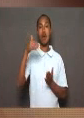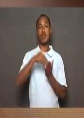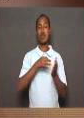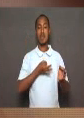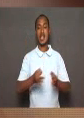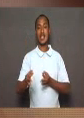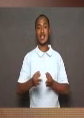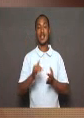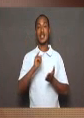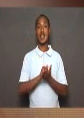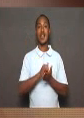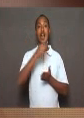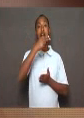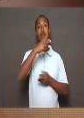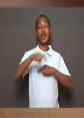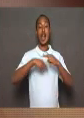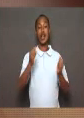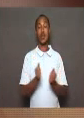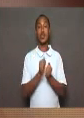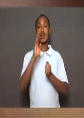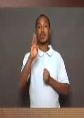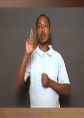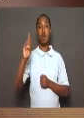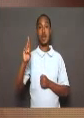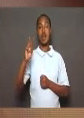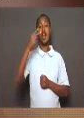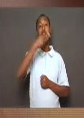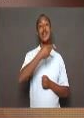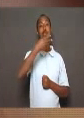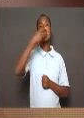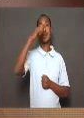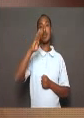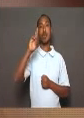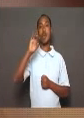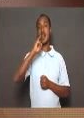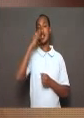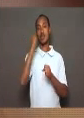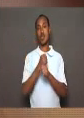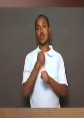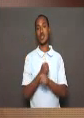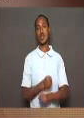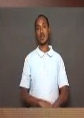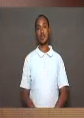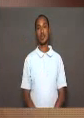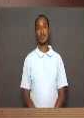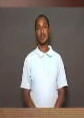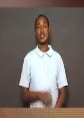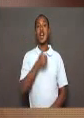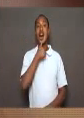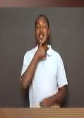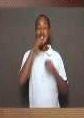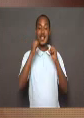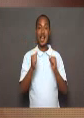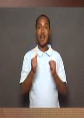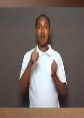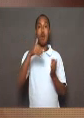have mentioned that when hydrogen reacts with bromine, hydrogen bromide is produced.